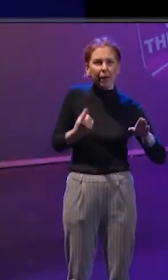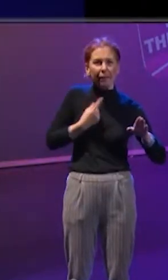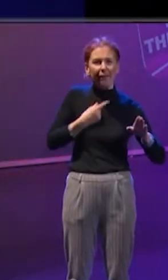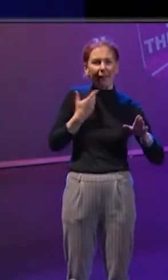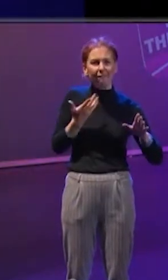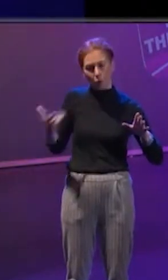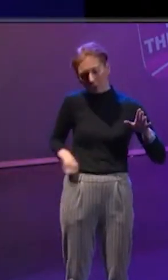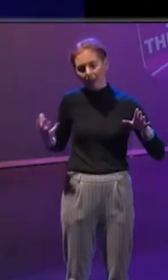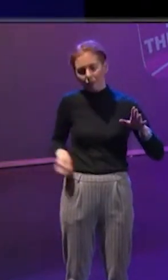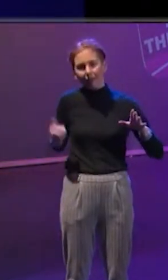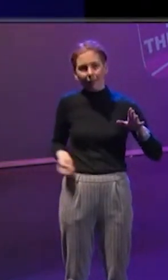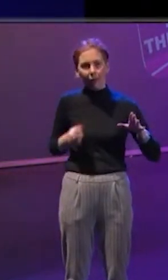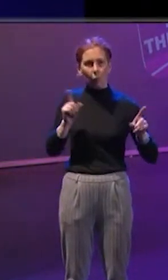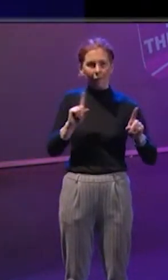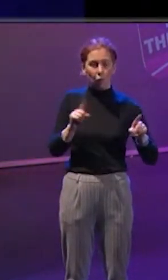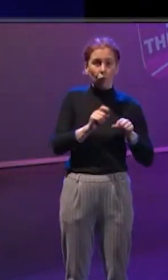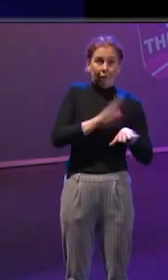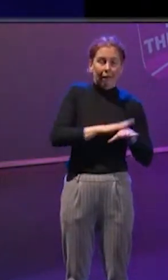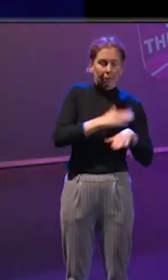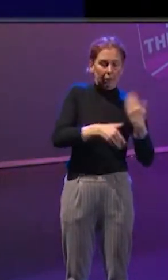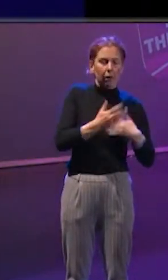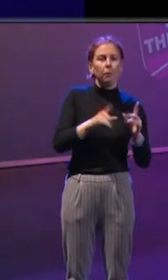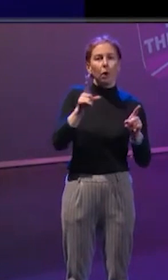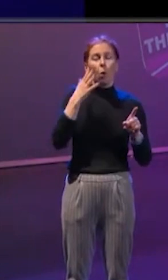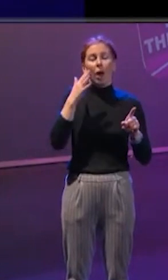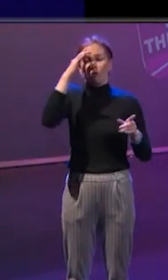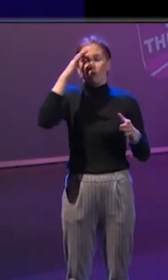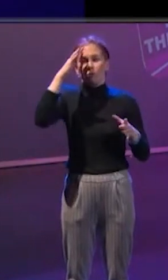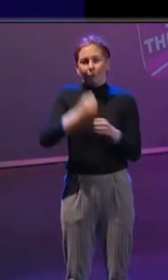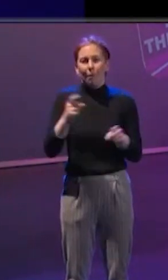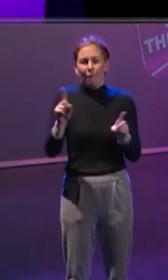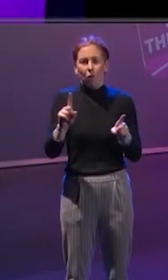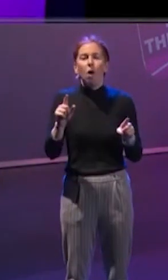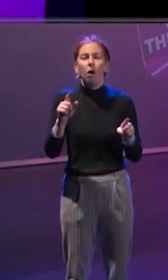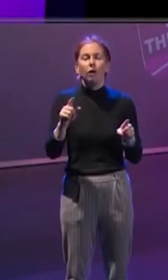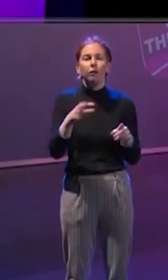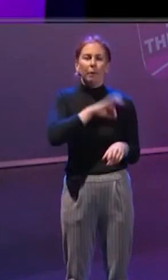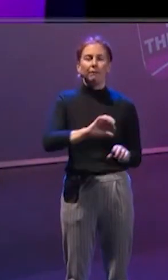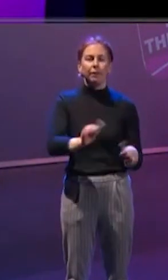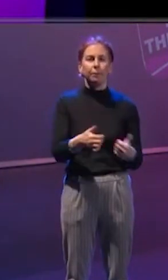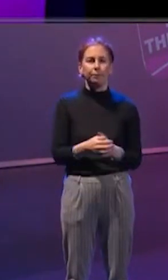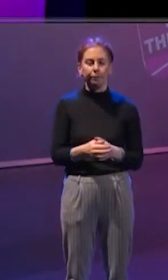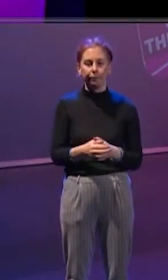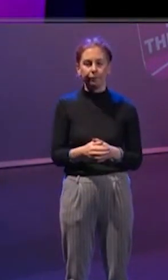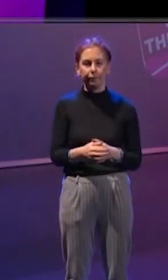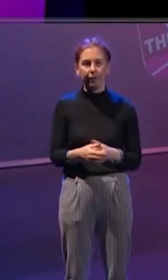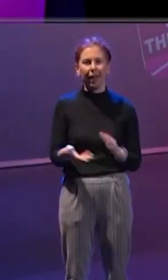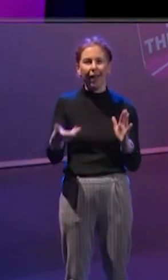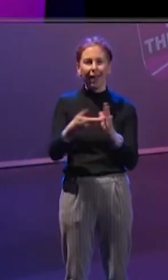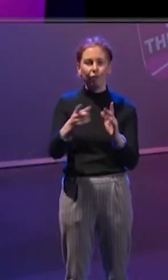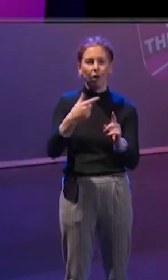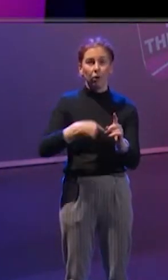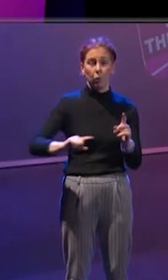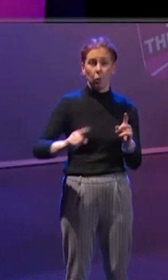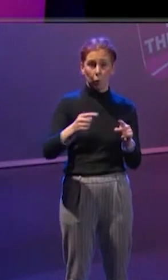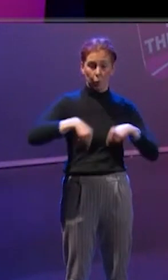it was really beneficial. Yeah. Just to say as well, we're one of the only countries in the world that has a thriving